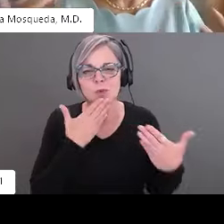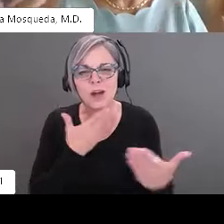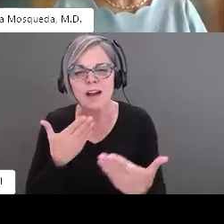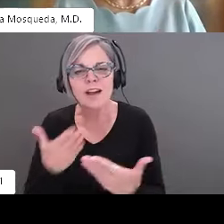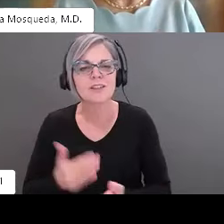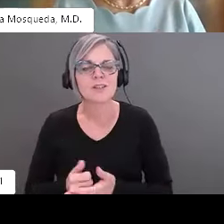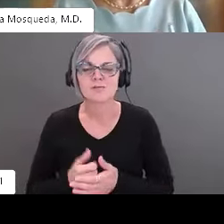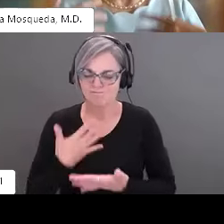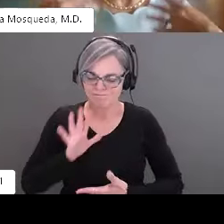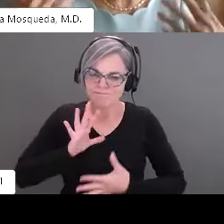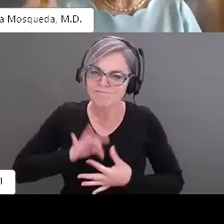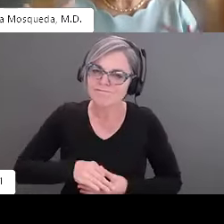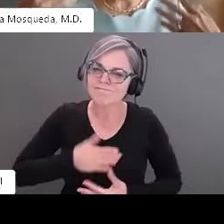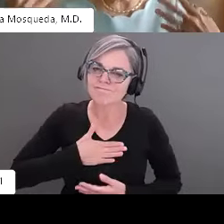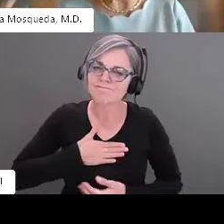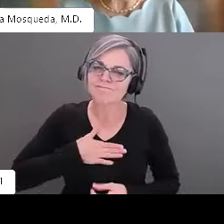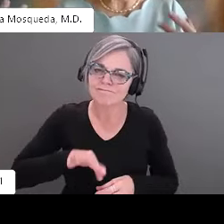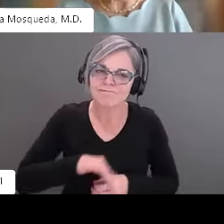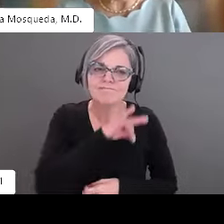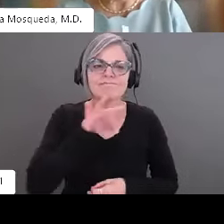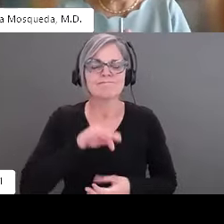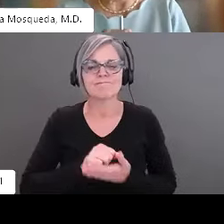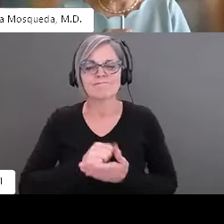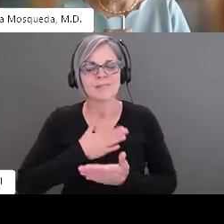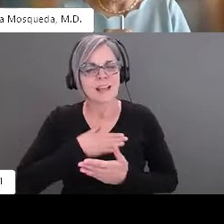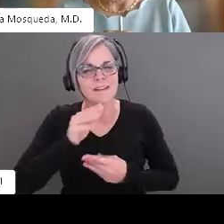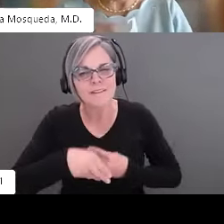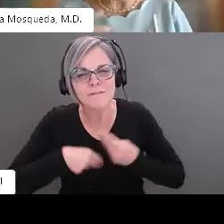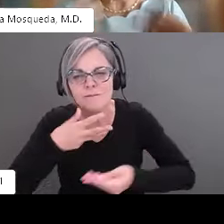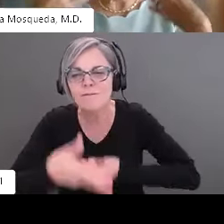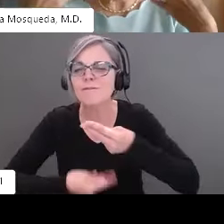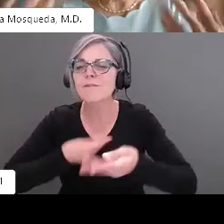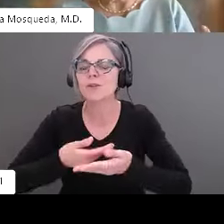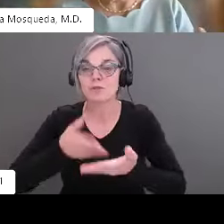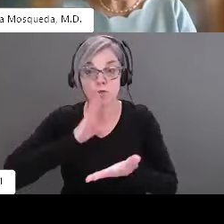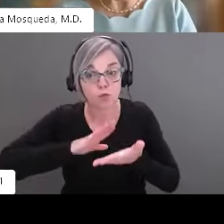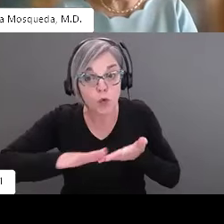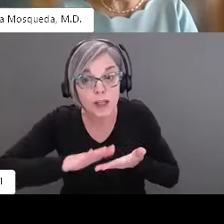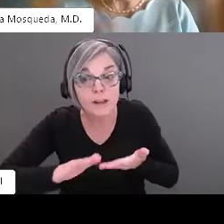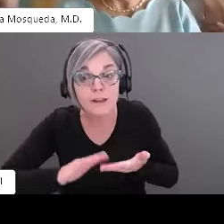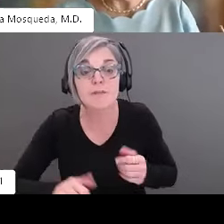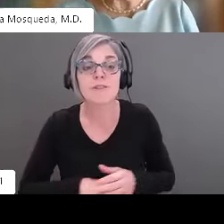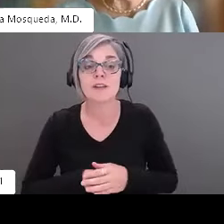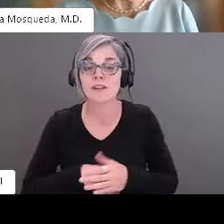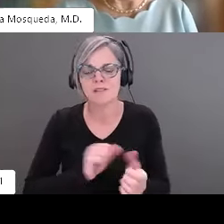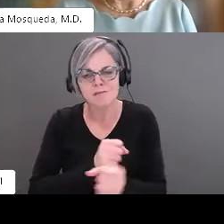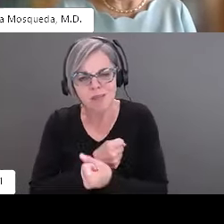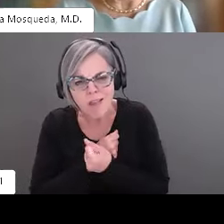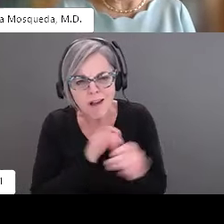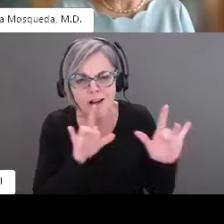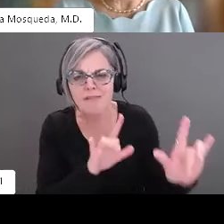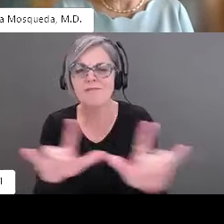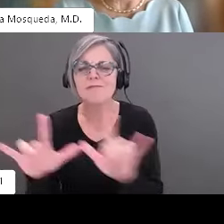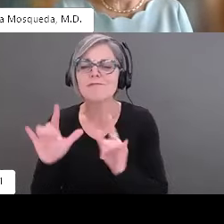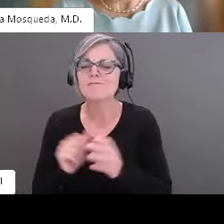and love and do things with a zest and a sense of humor that really helps them enjoy some of the difficulties